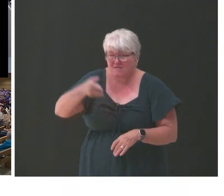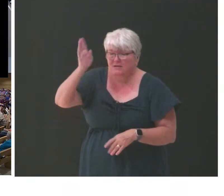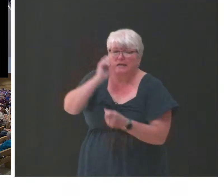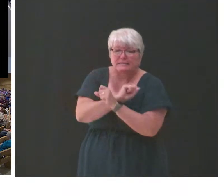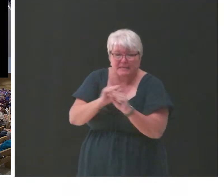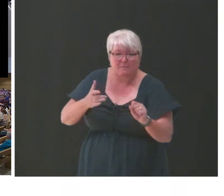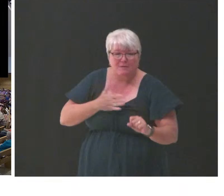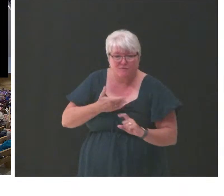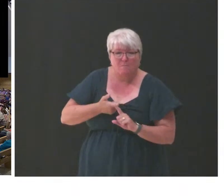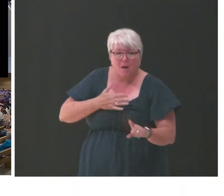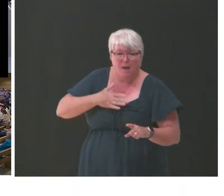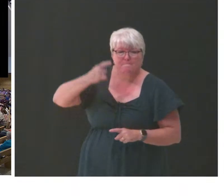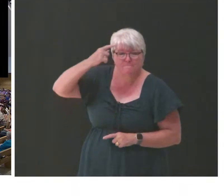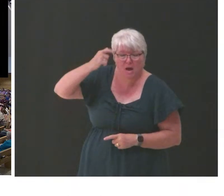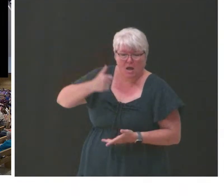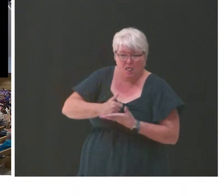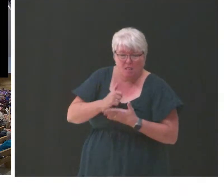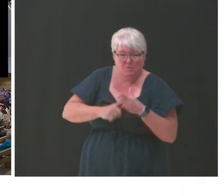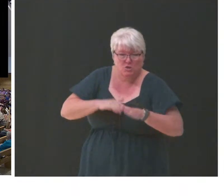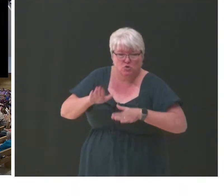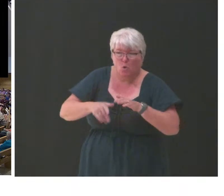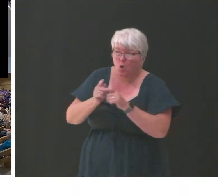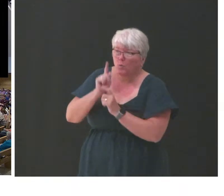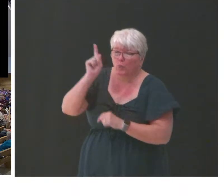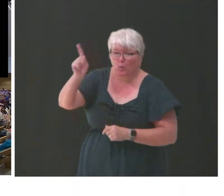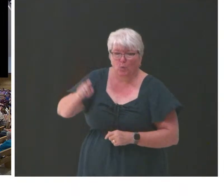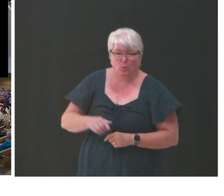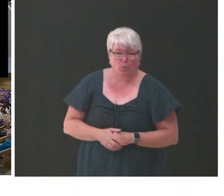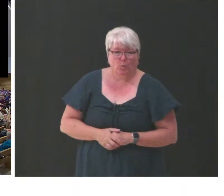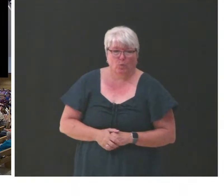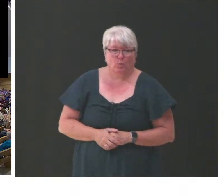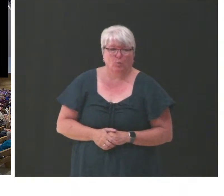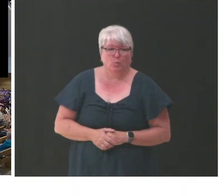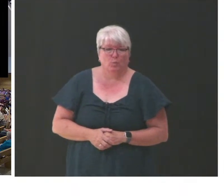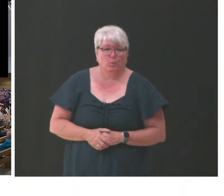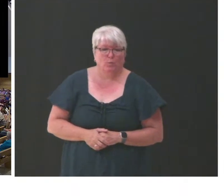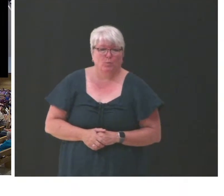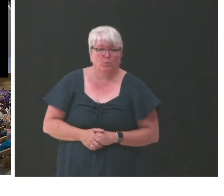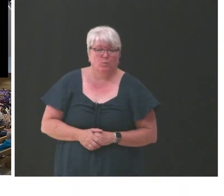me from my mind. Help me to walk with You.